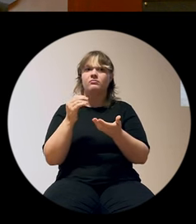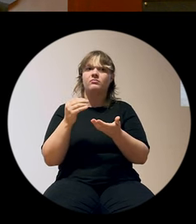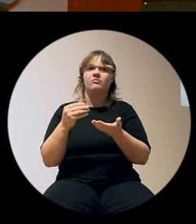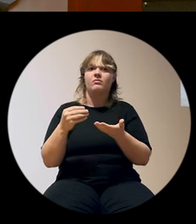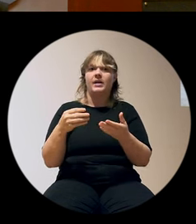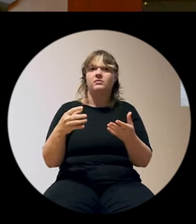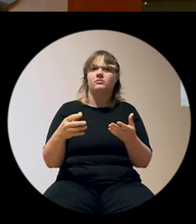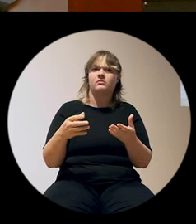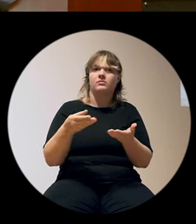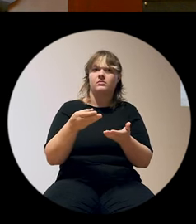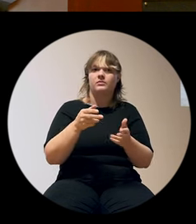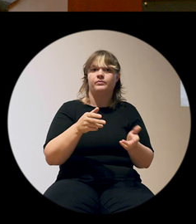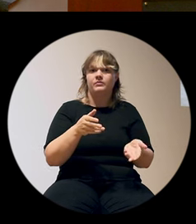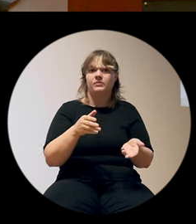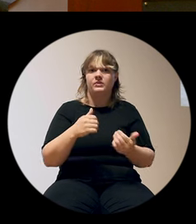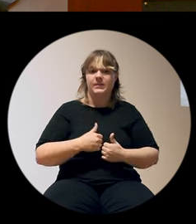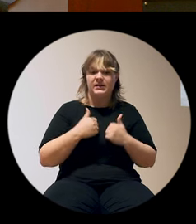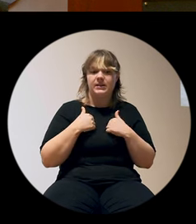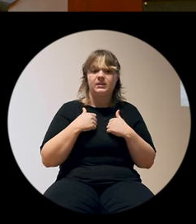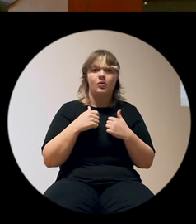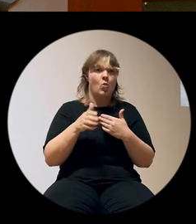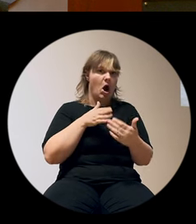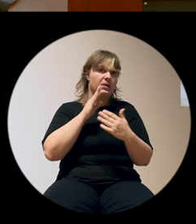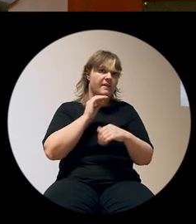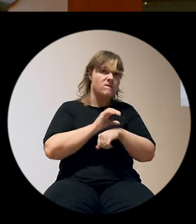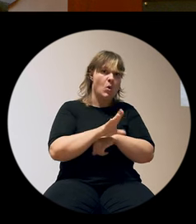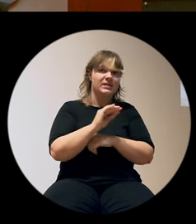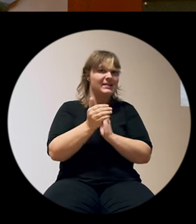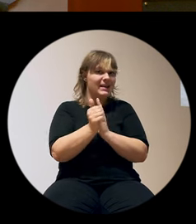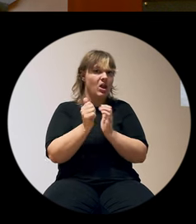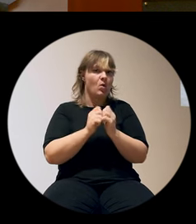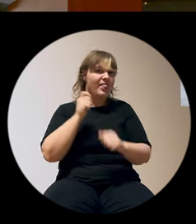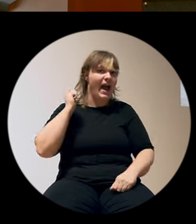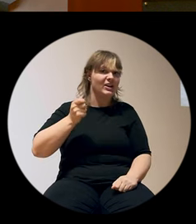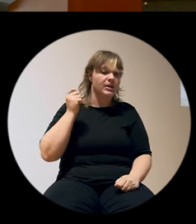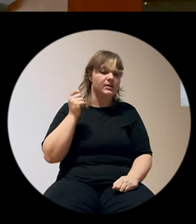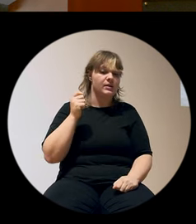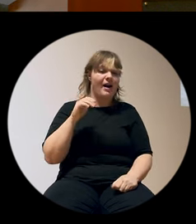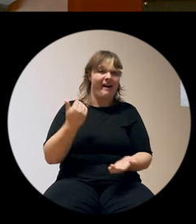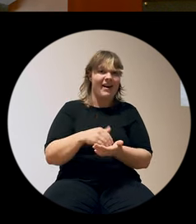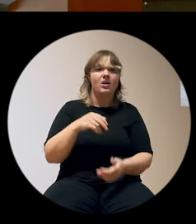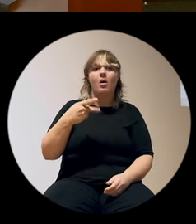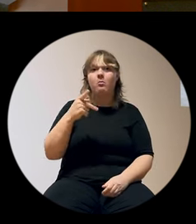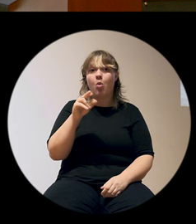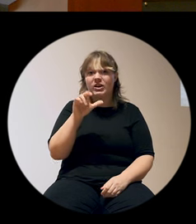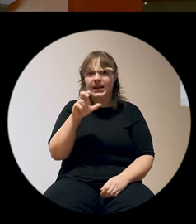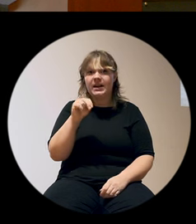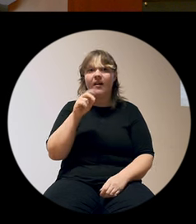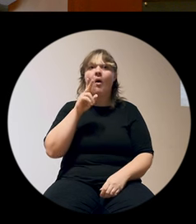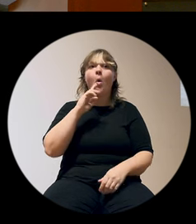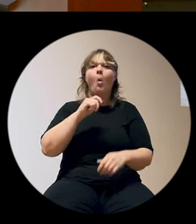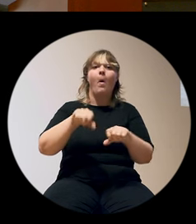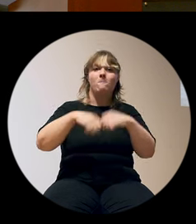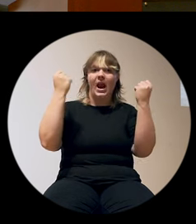Regardless of the force and skill with all these hatchets, this, again, porcelain hatchet will break upon